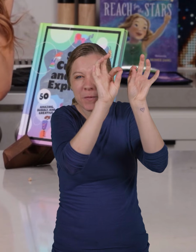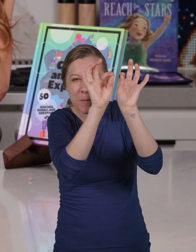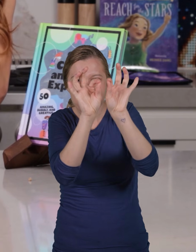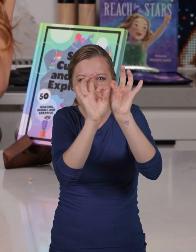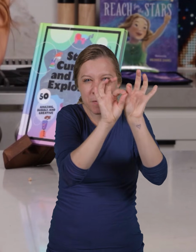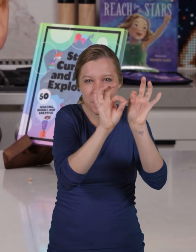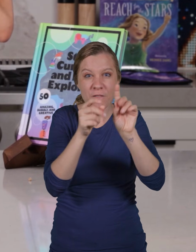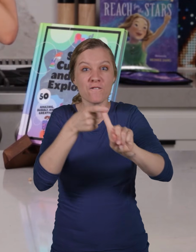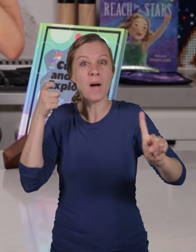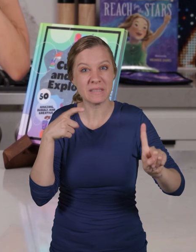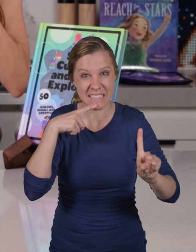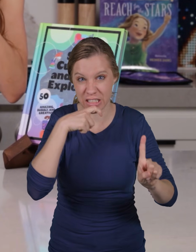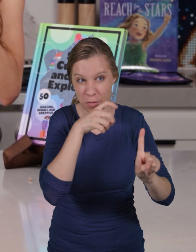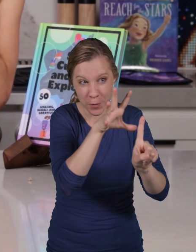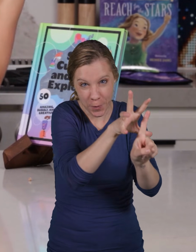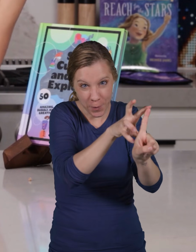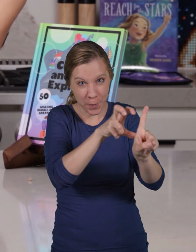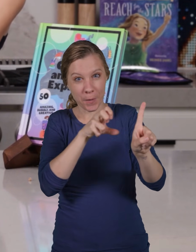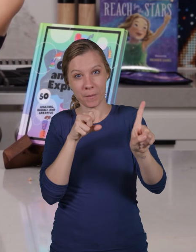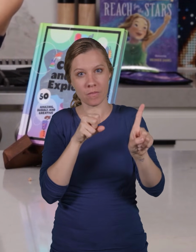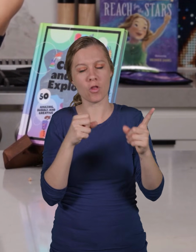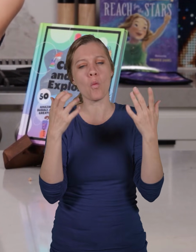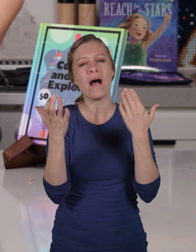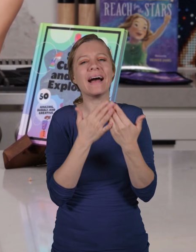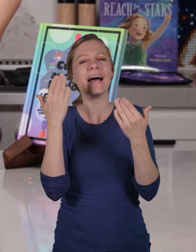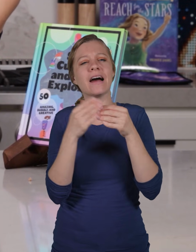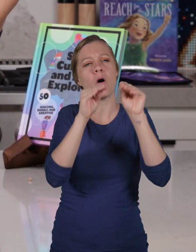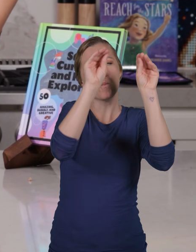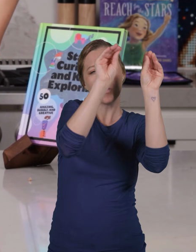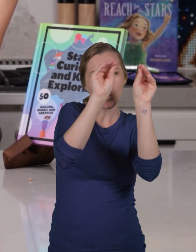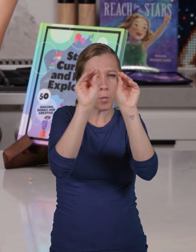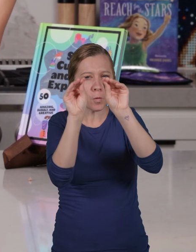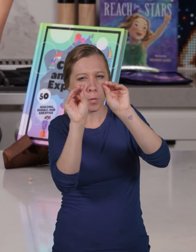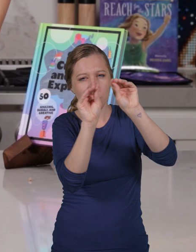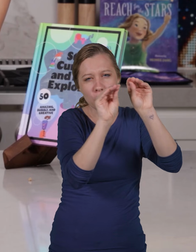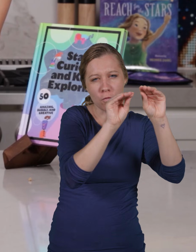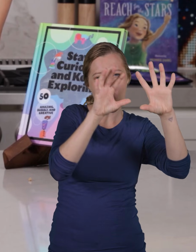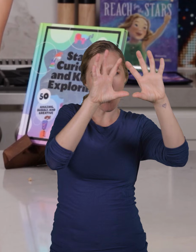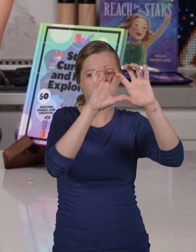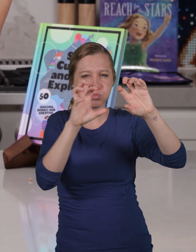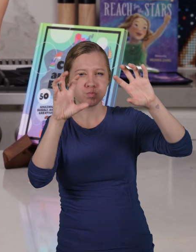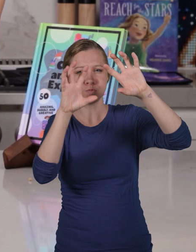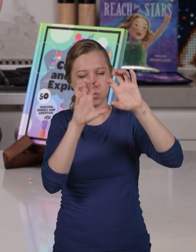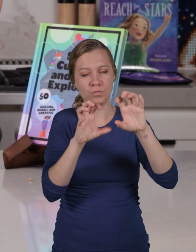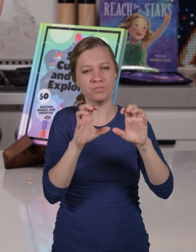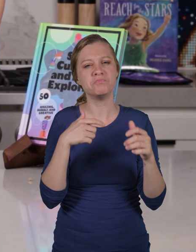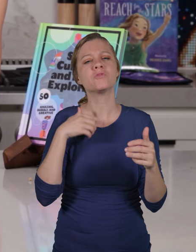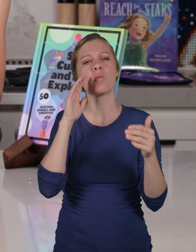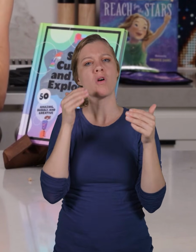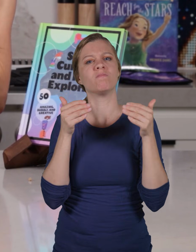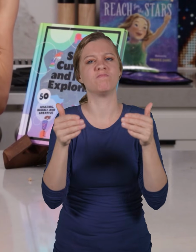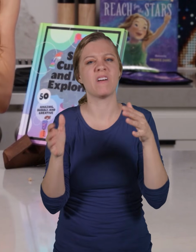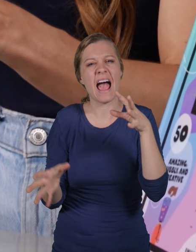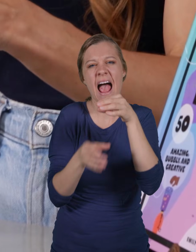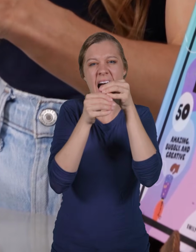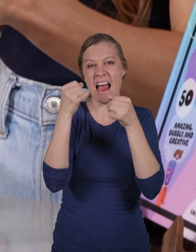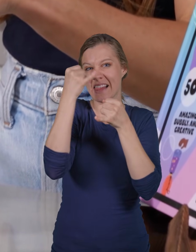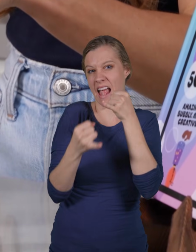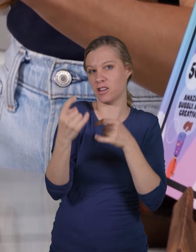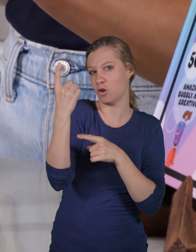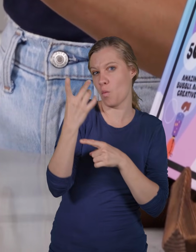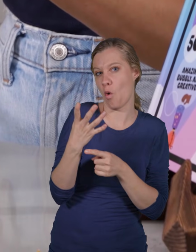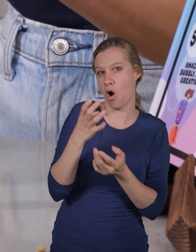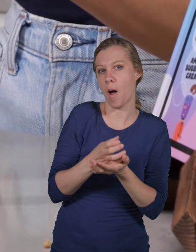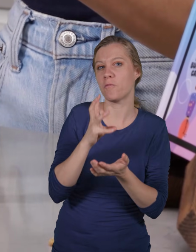tiny iron particles out of the cereal, and we want them to more easily flow through our cereal mush. So I'm gonna go ahead and add the